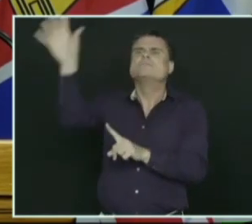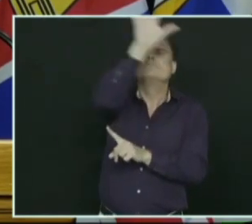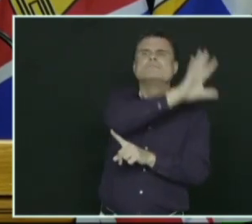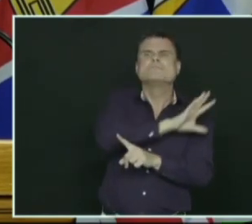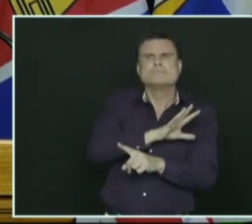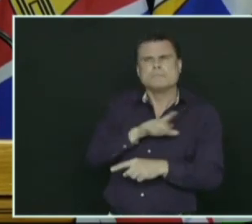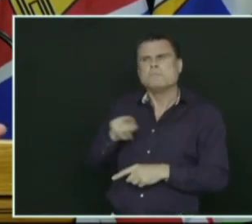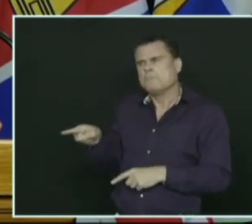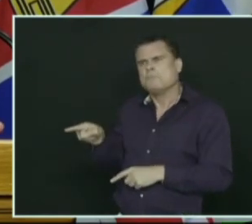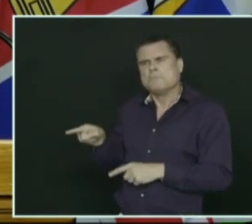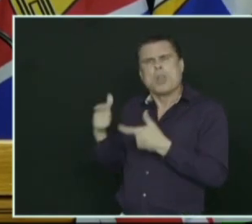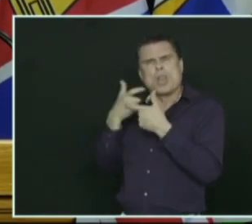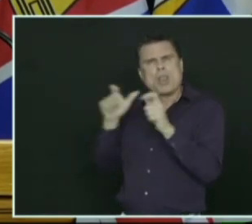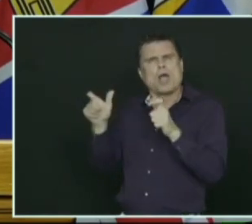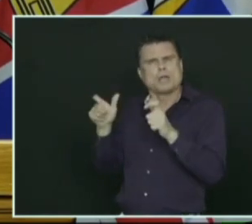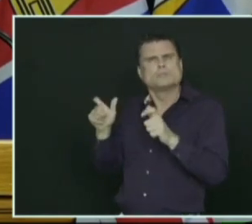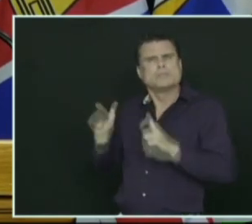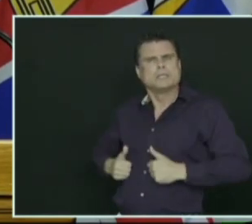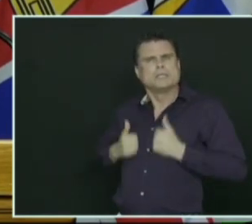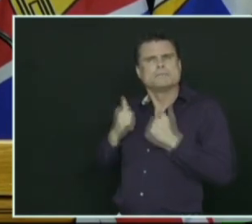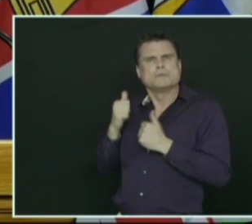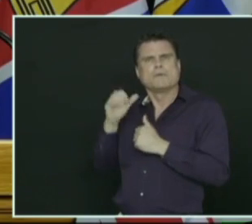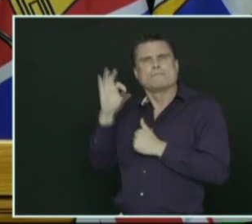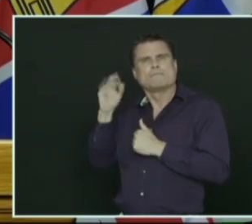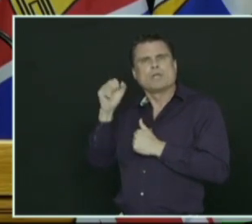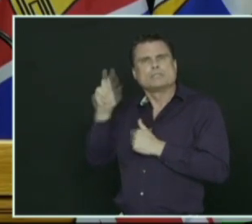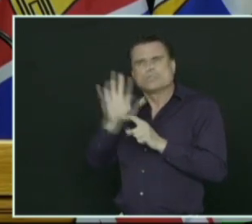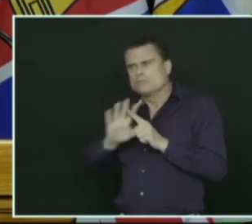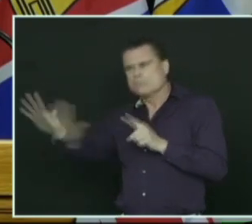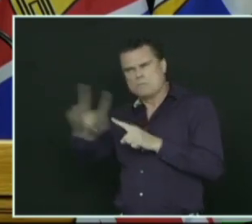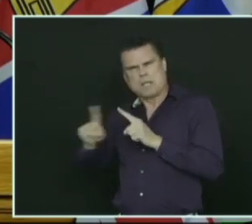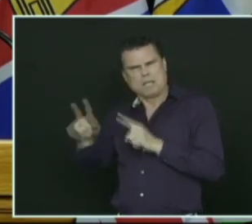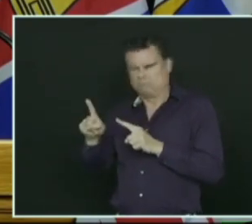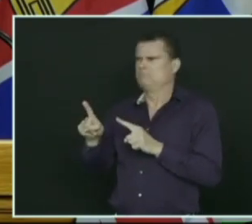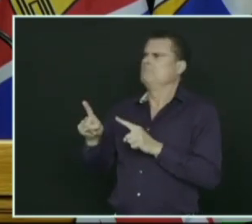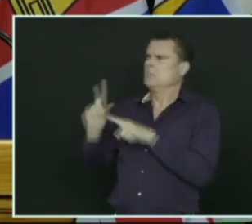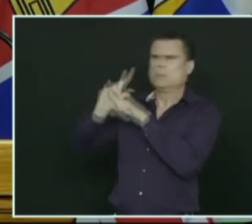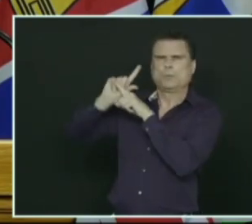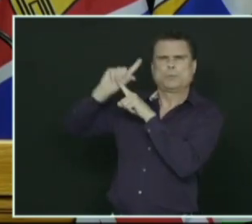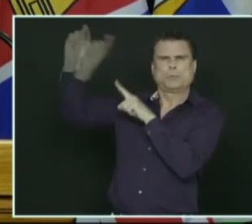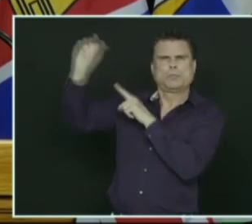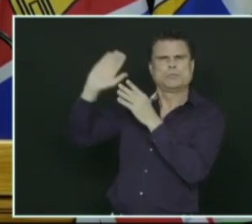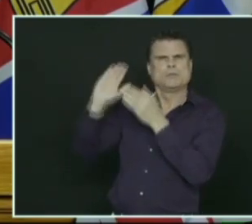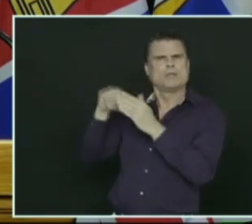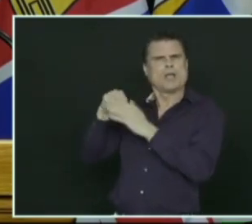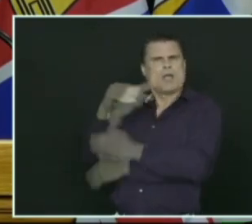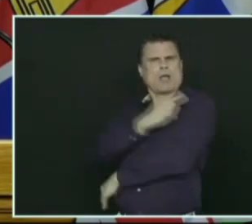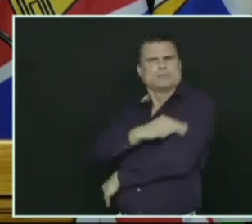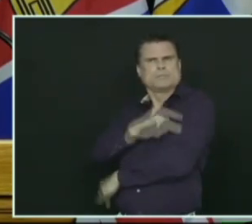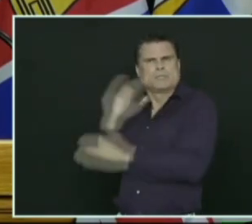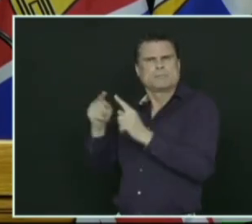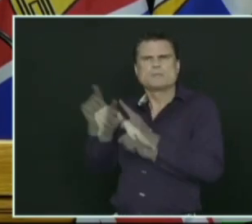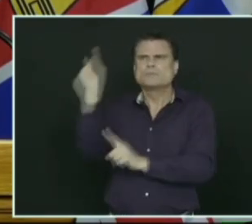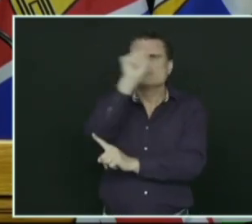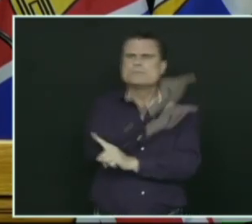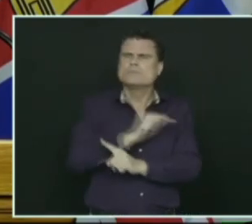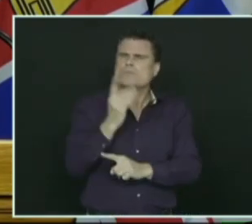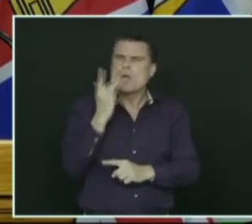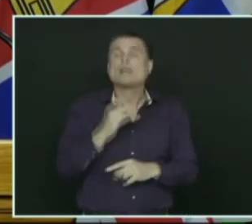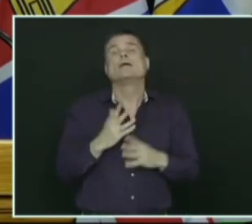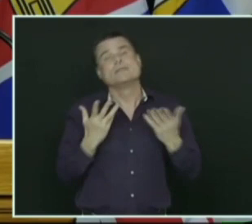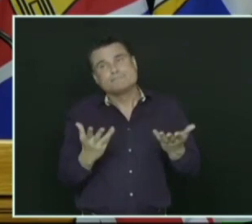has been affected by this virus. What are the age ranges? What are the locations, the types